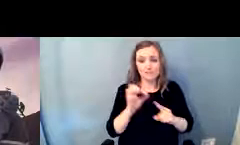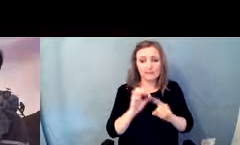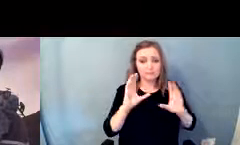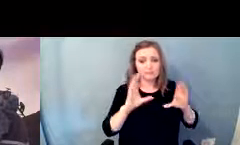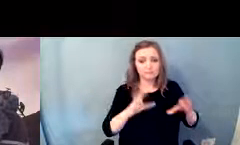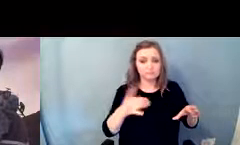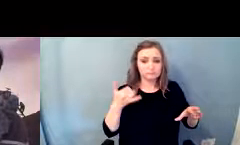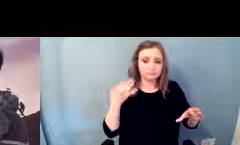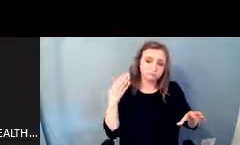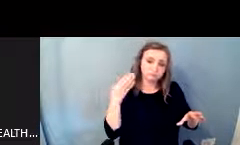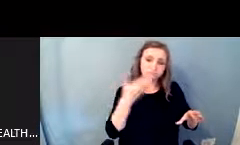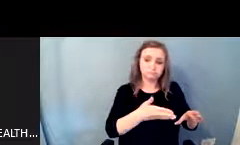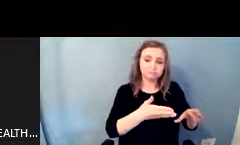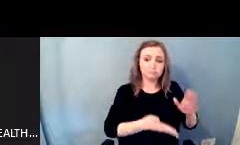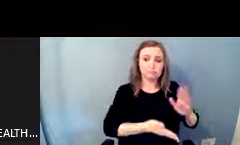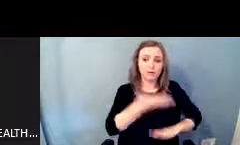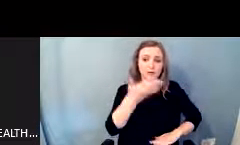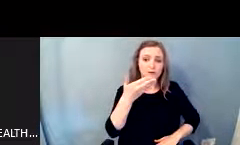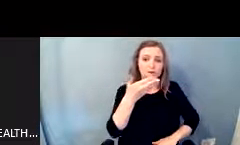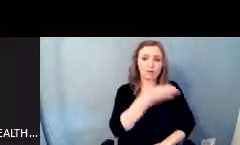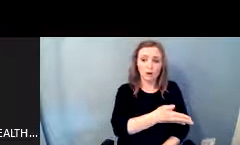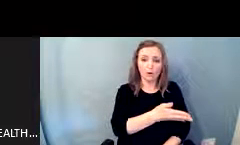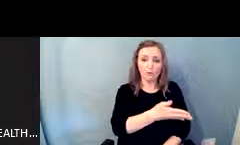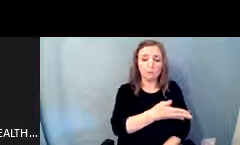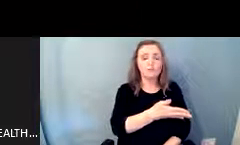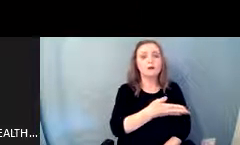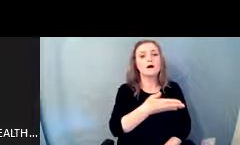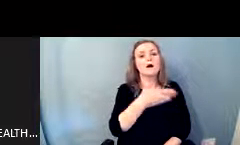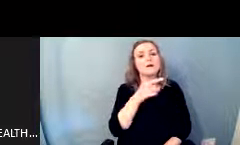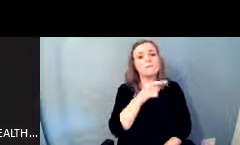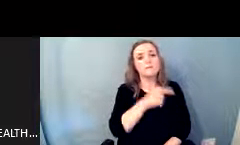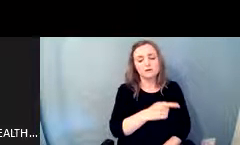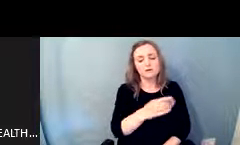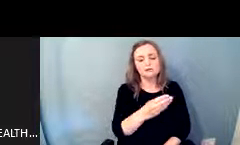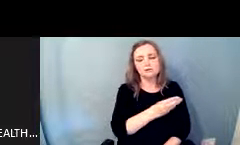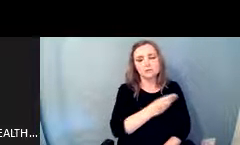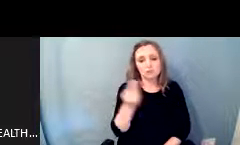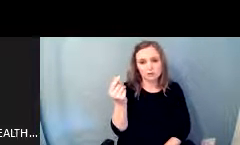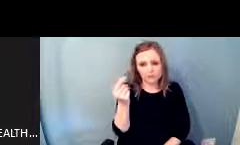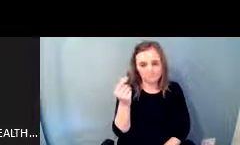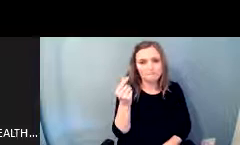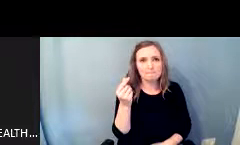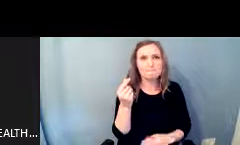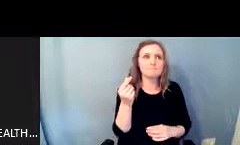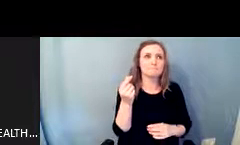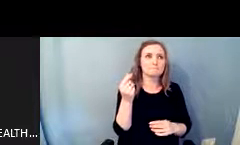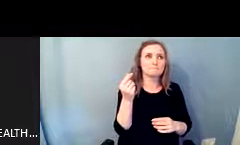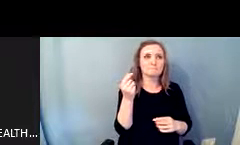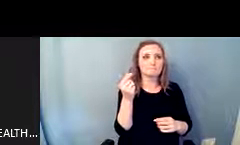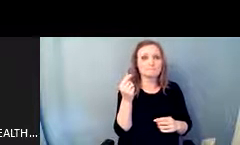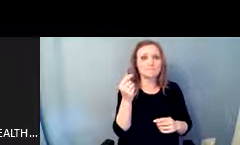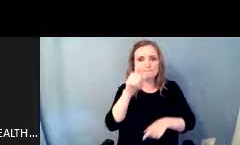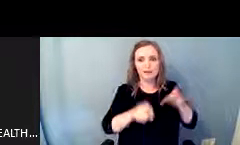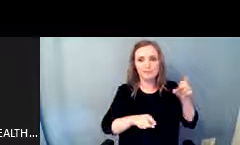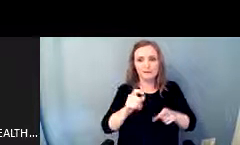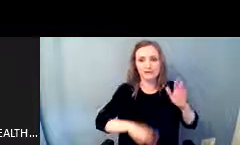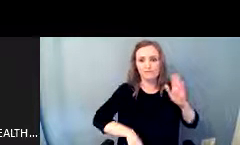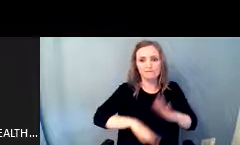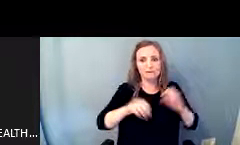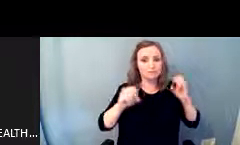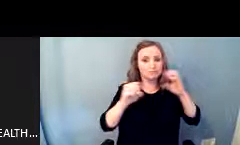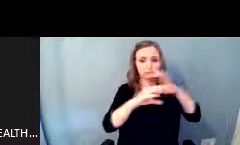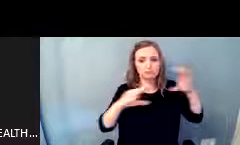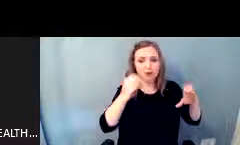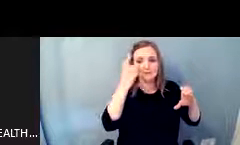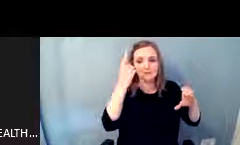as a GP was that these messages were drowned out by the public health and politicians' messages of stay at home and the NHS is extremely